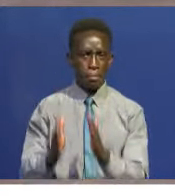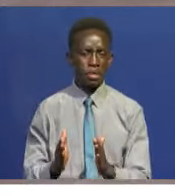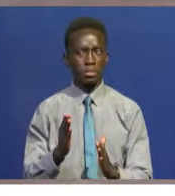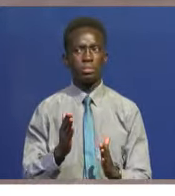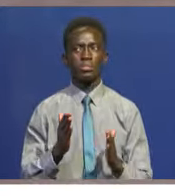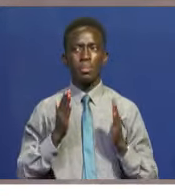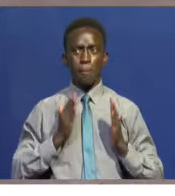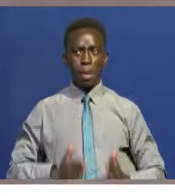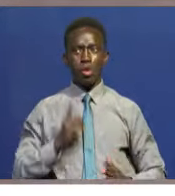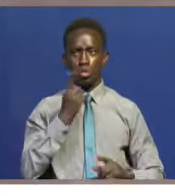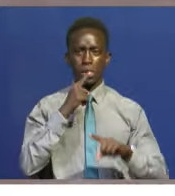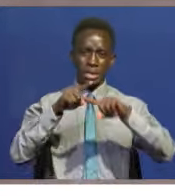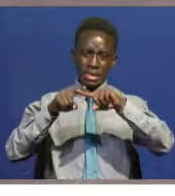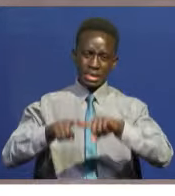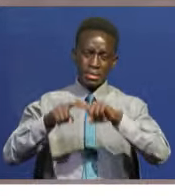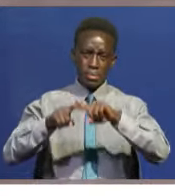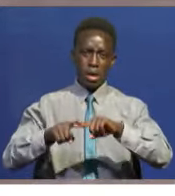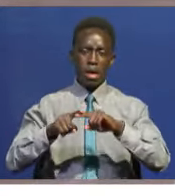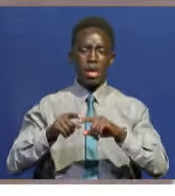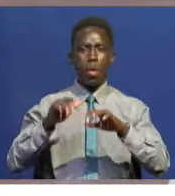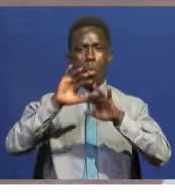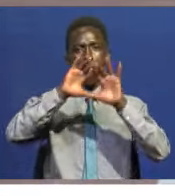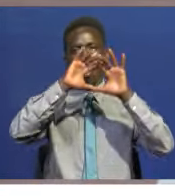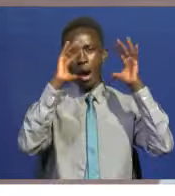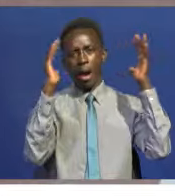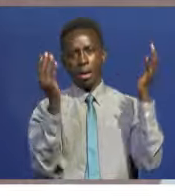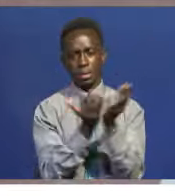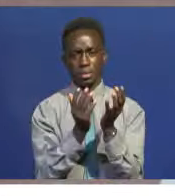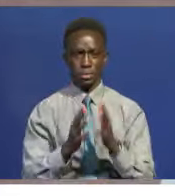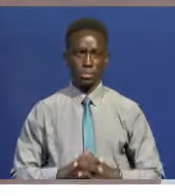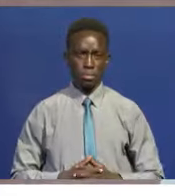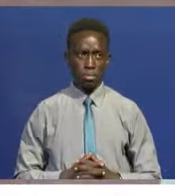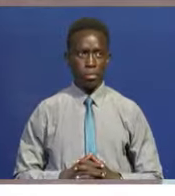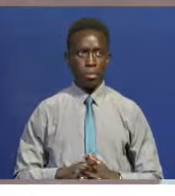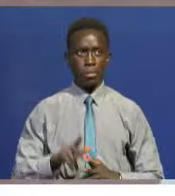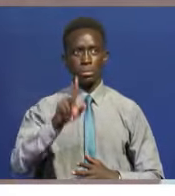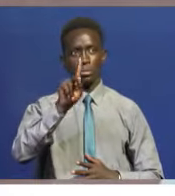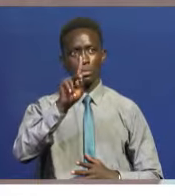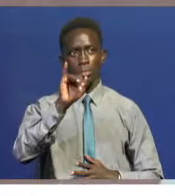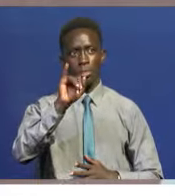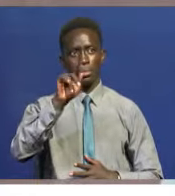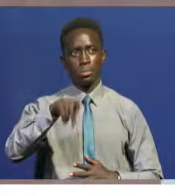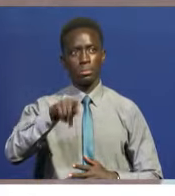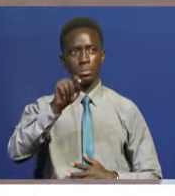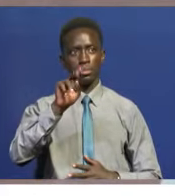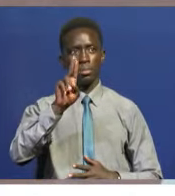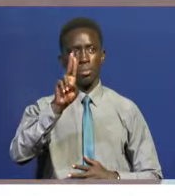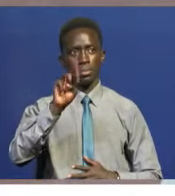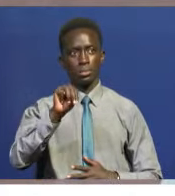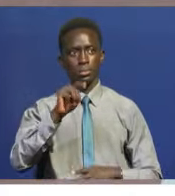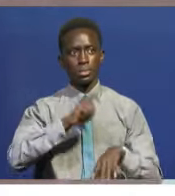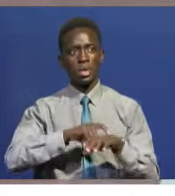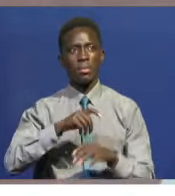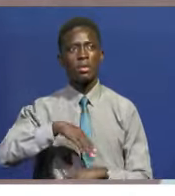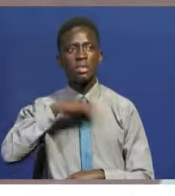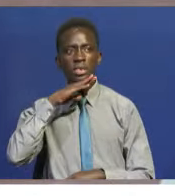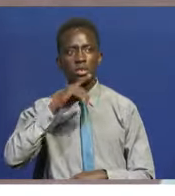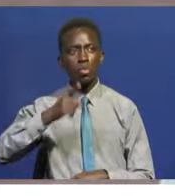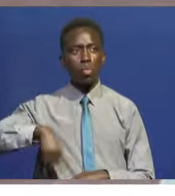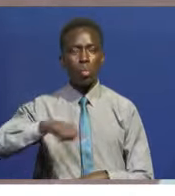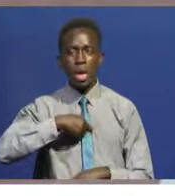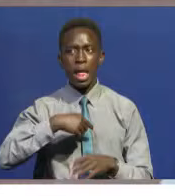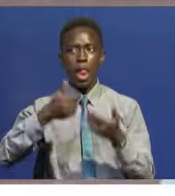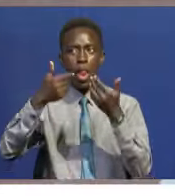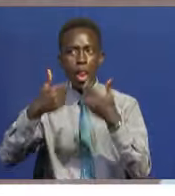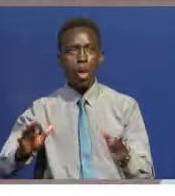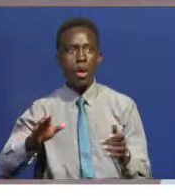mtu wa kutegemewa kwa dunia mzima. Bwana Kiptum alipofariki, hatukumpoteza kwa Elgeyo